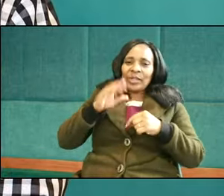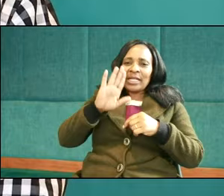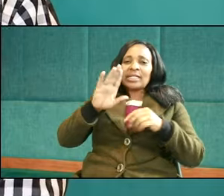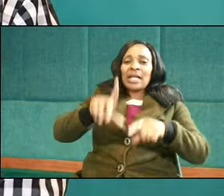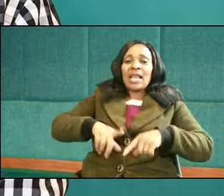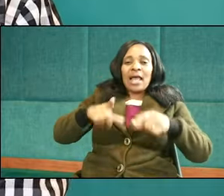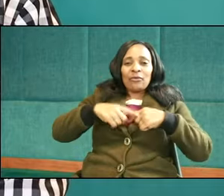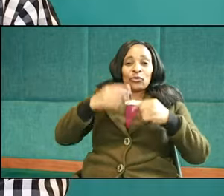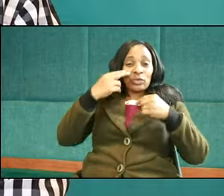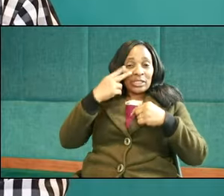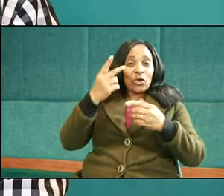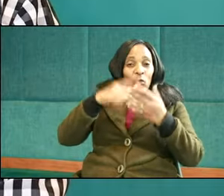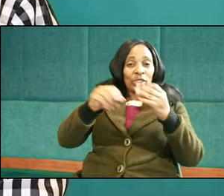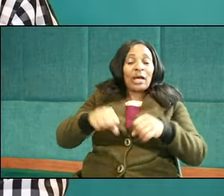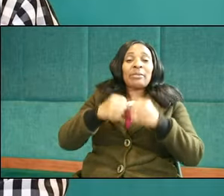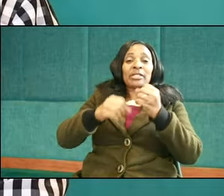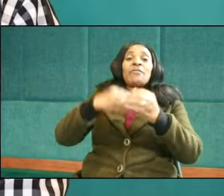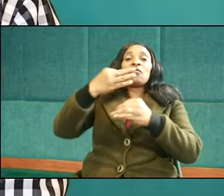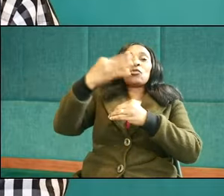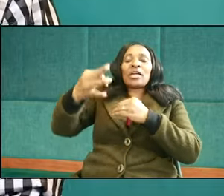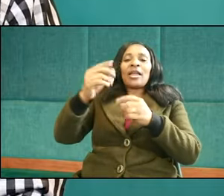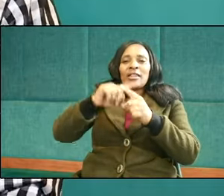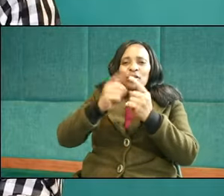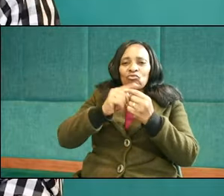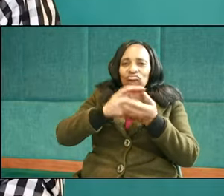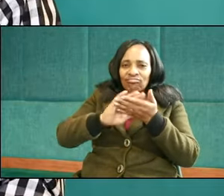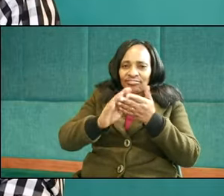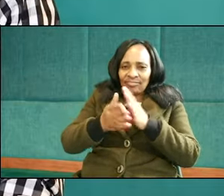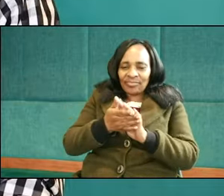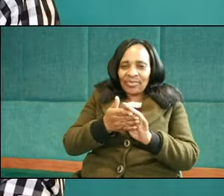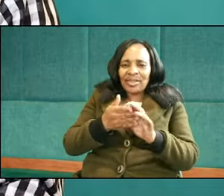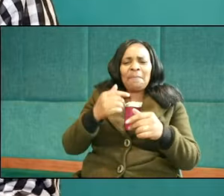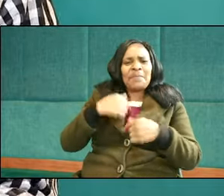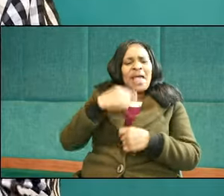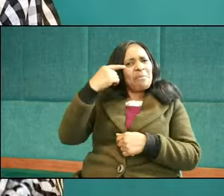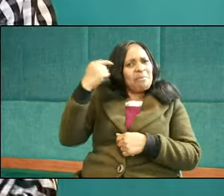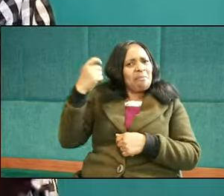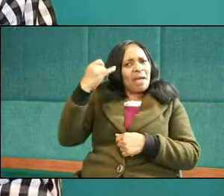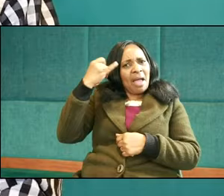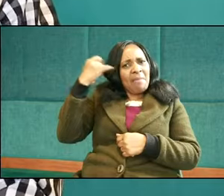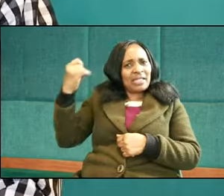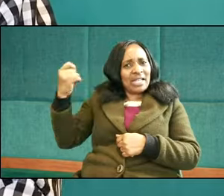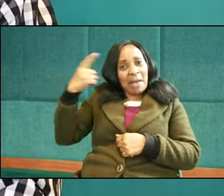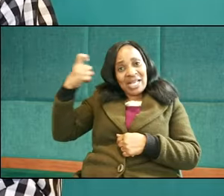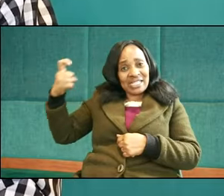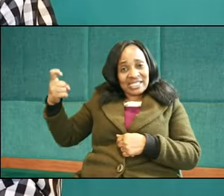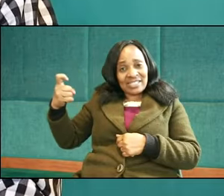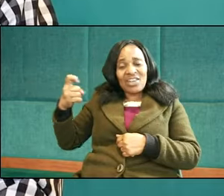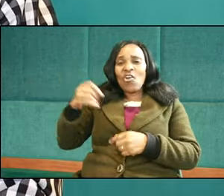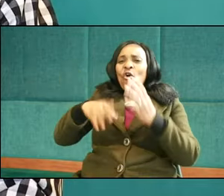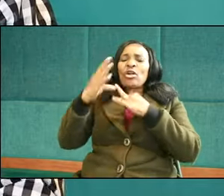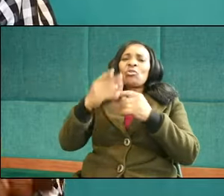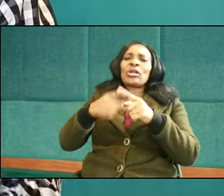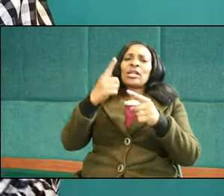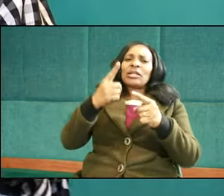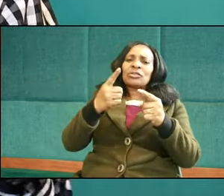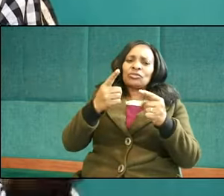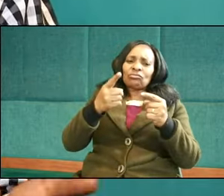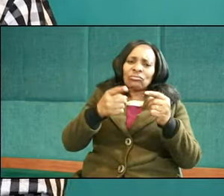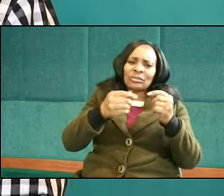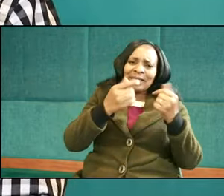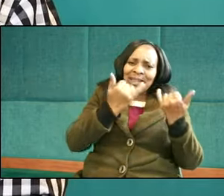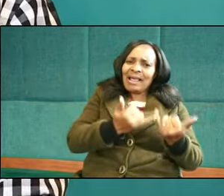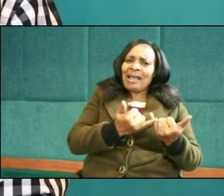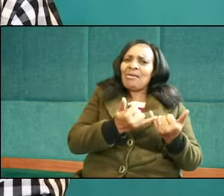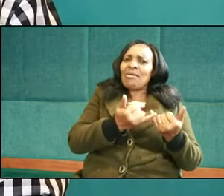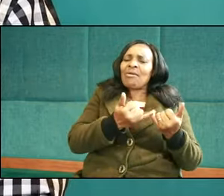sin, and thereby he was able to repent. I can imagine if God was to kill us for every sin that we did immediately, no one would ever even